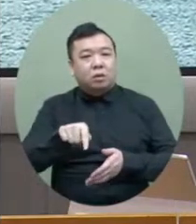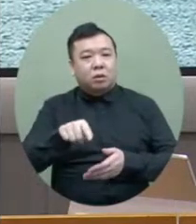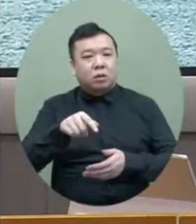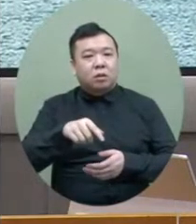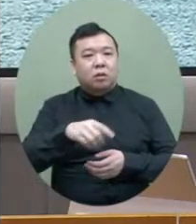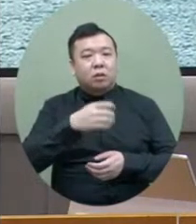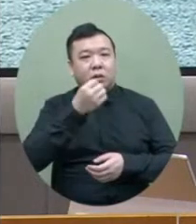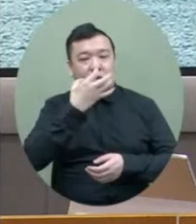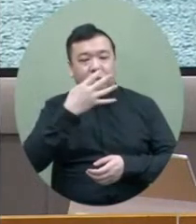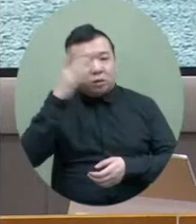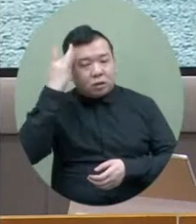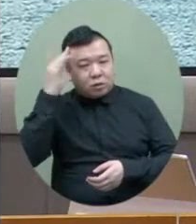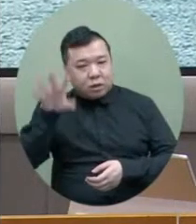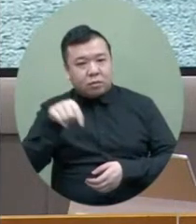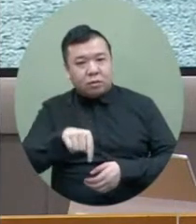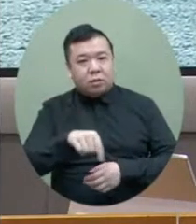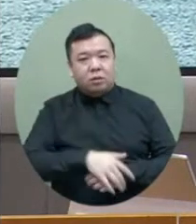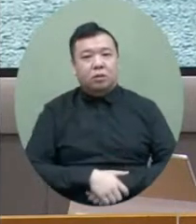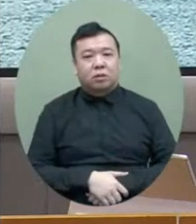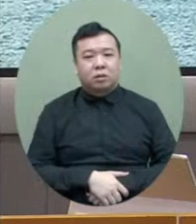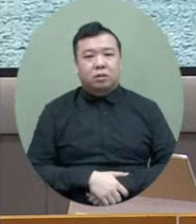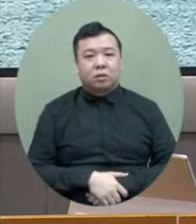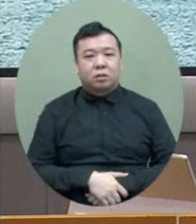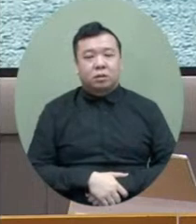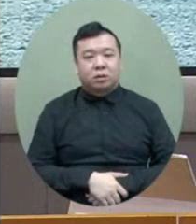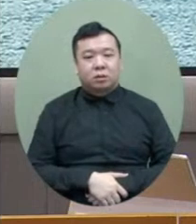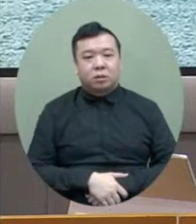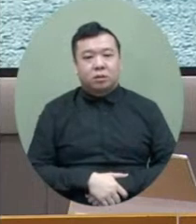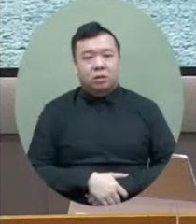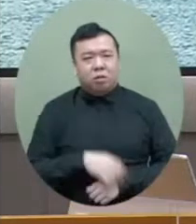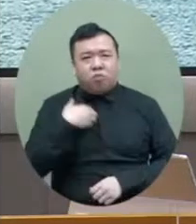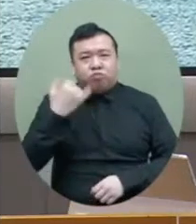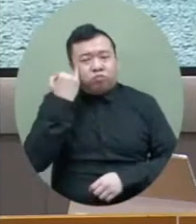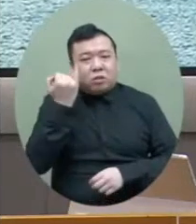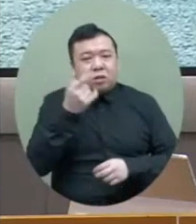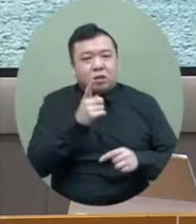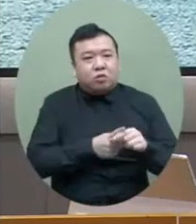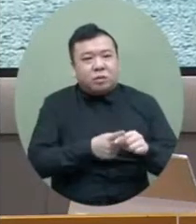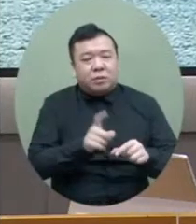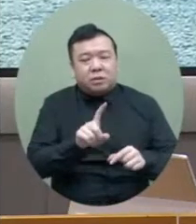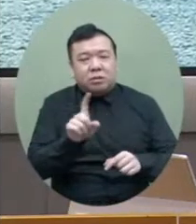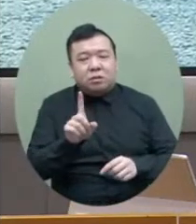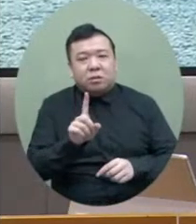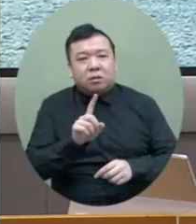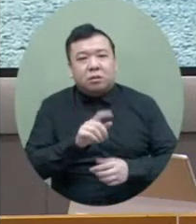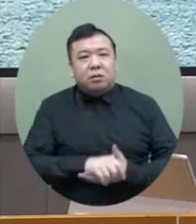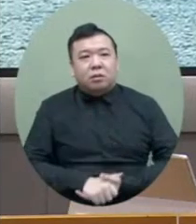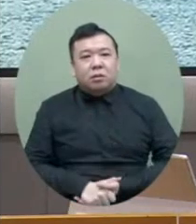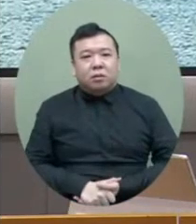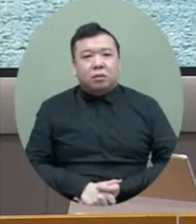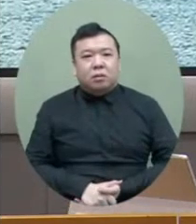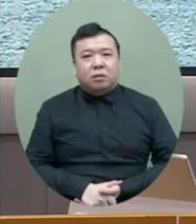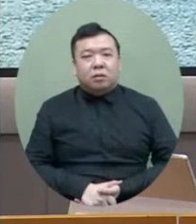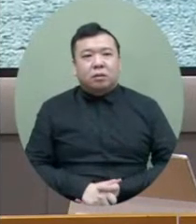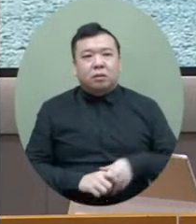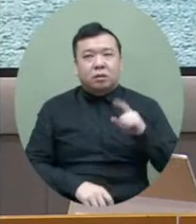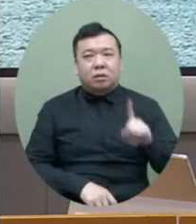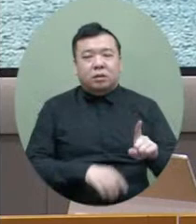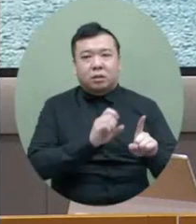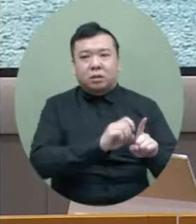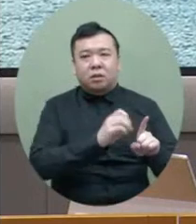stayed in Ramada Hotel on Austin Road. It's Ramada, Hong Kong, on Austin